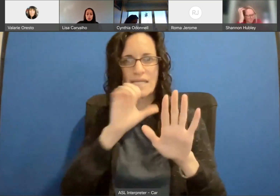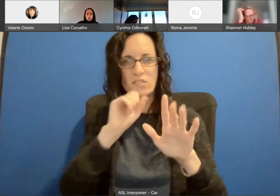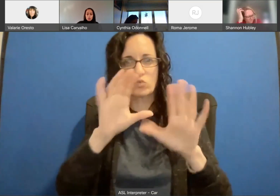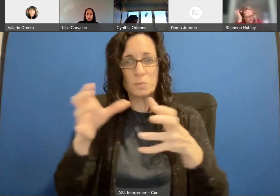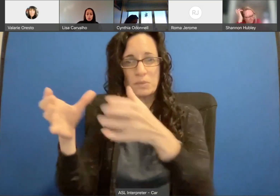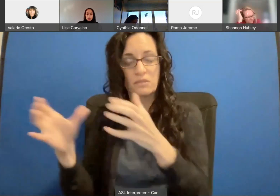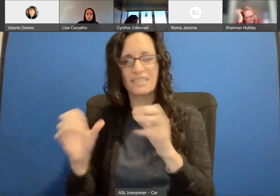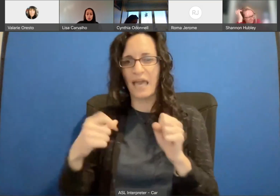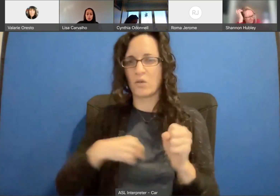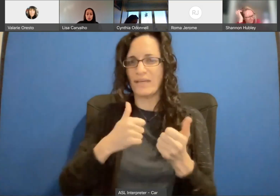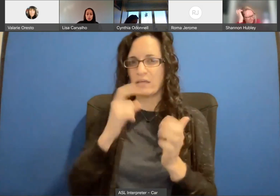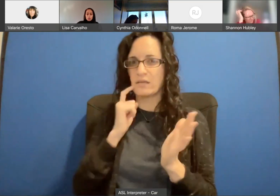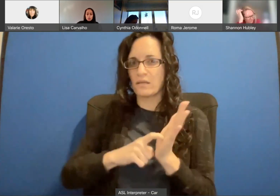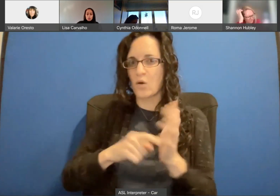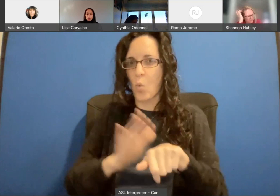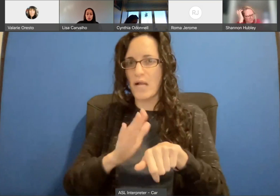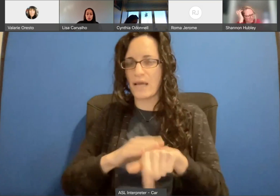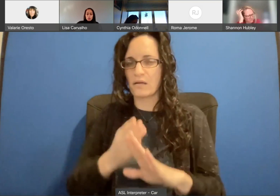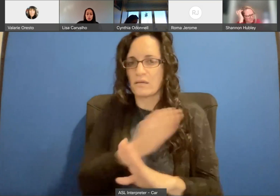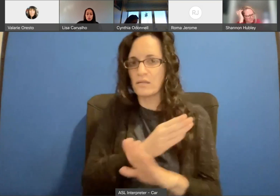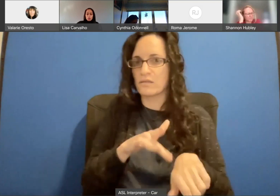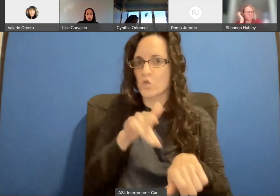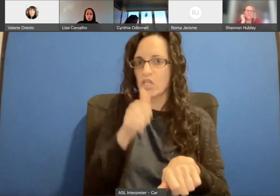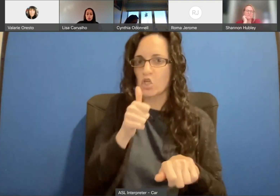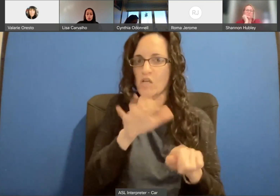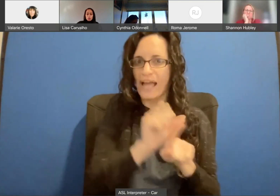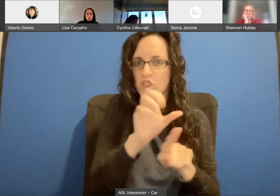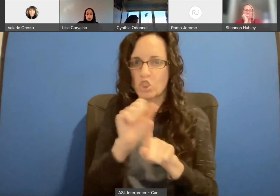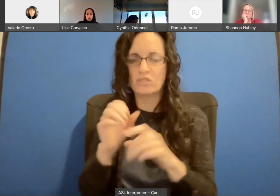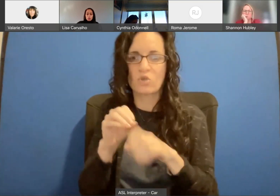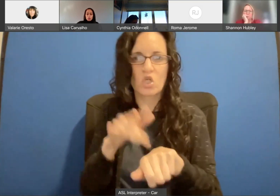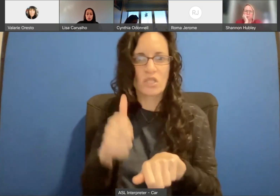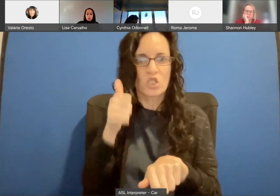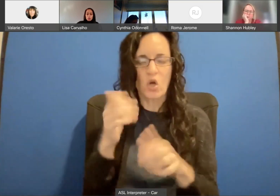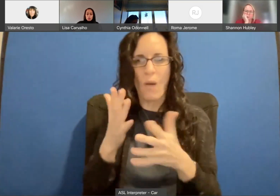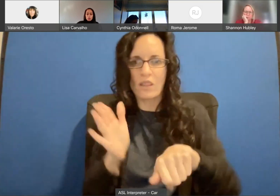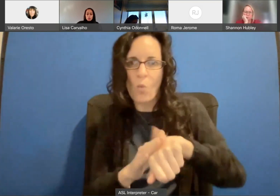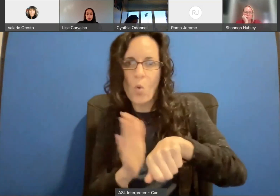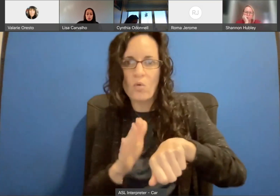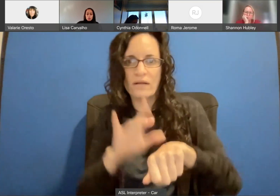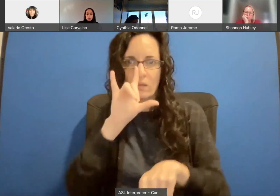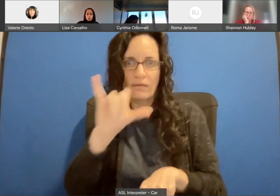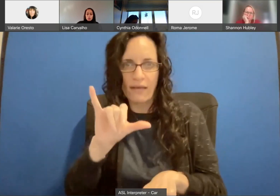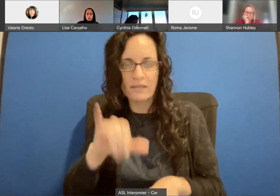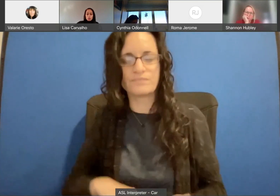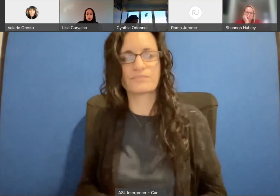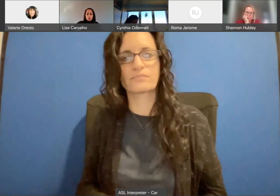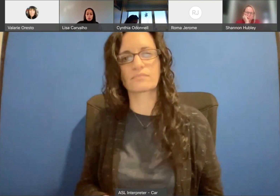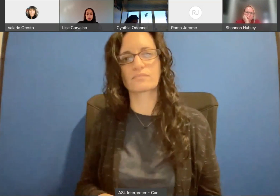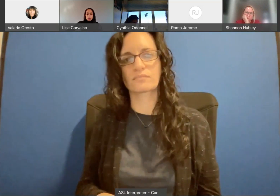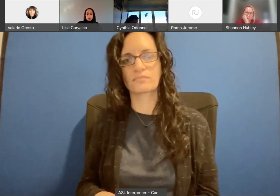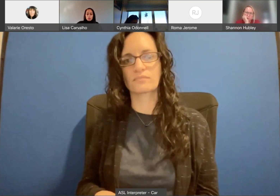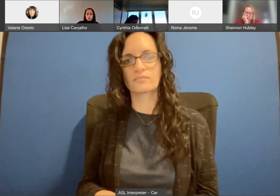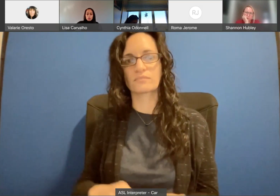signs earlier, treat things earlier, catch things earlier? What are these warning signs? A main point from